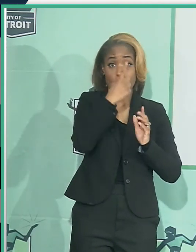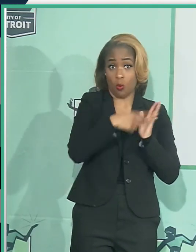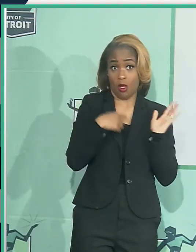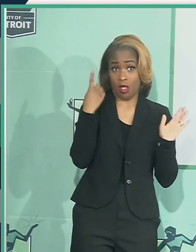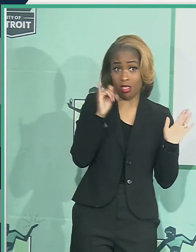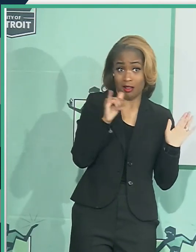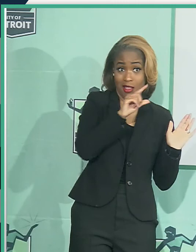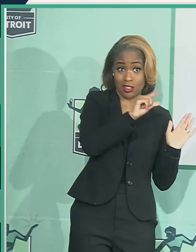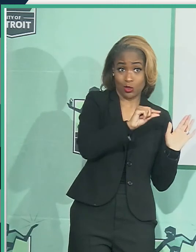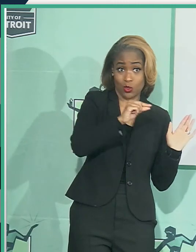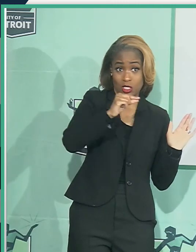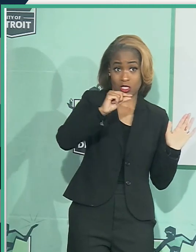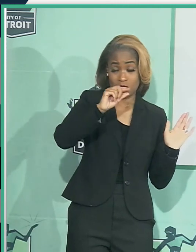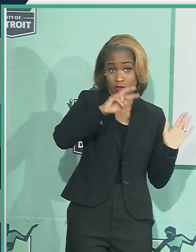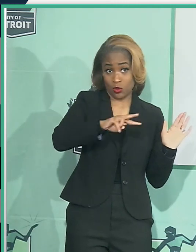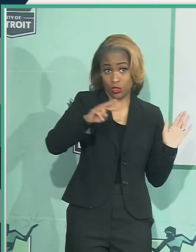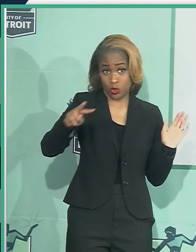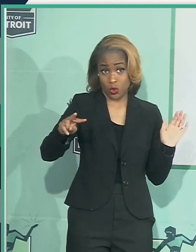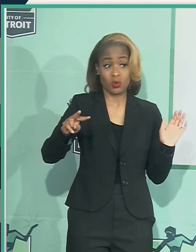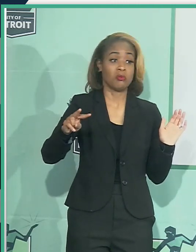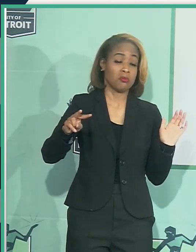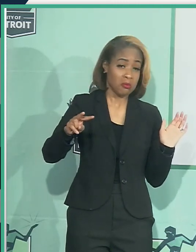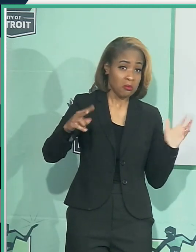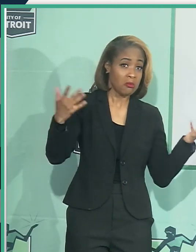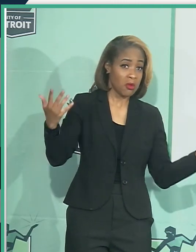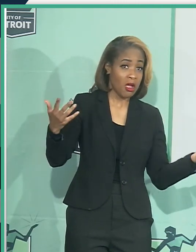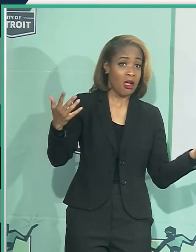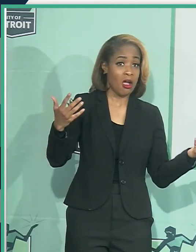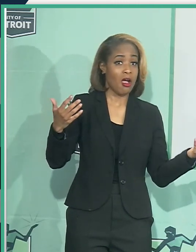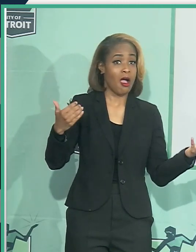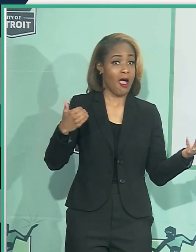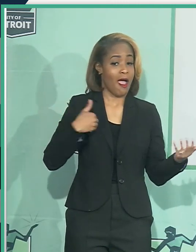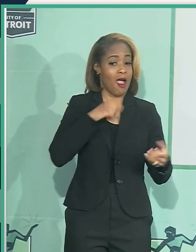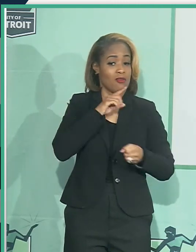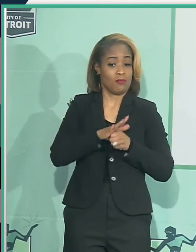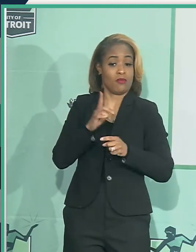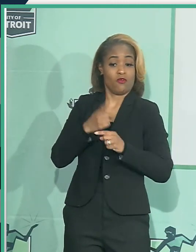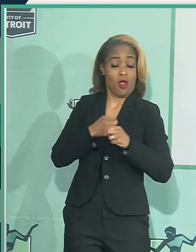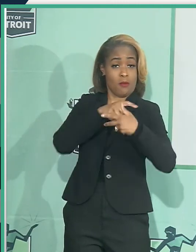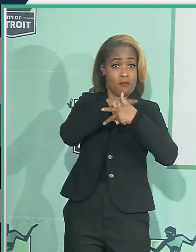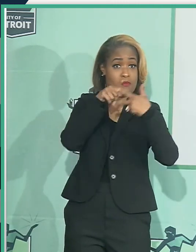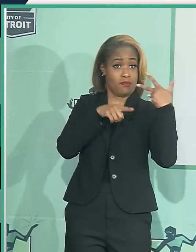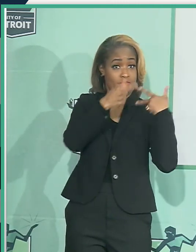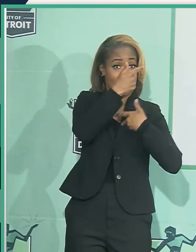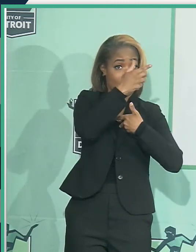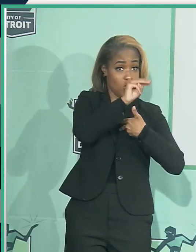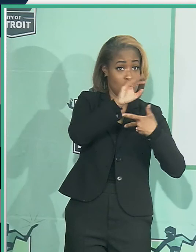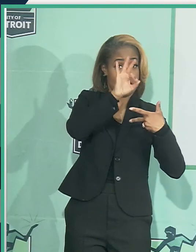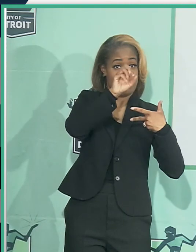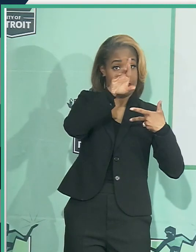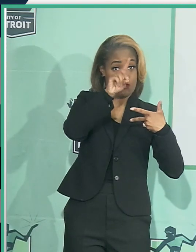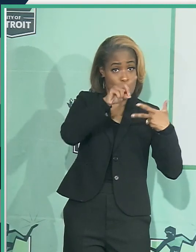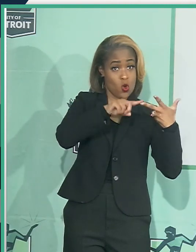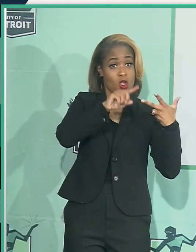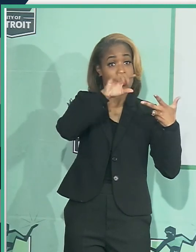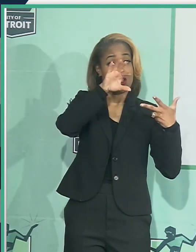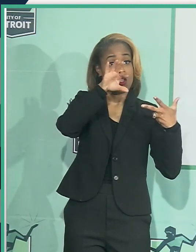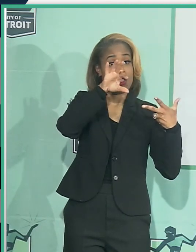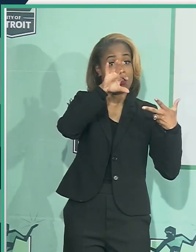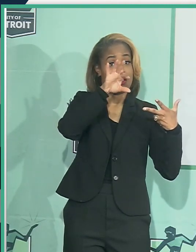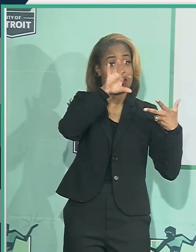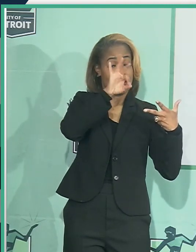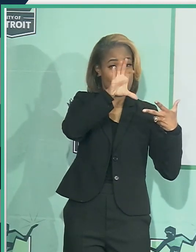in 2022, I've got the absolute commitment from the leaders of GM, Ford, and Fiat